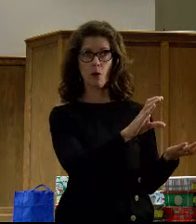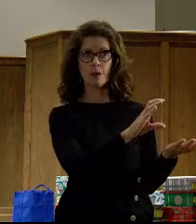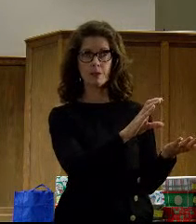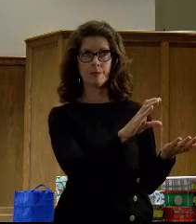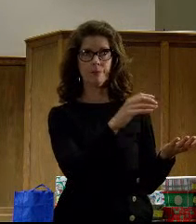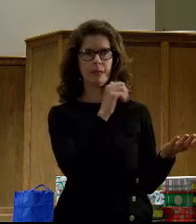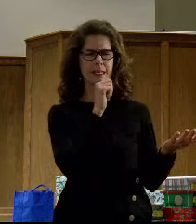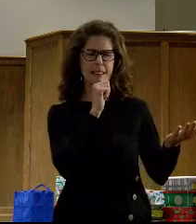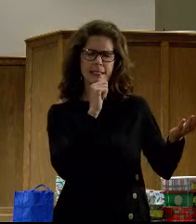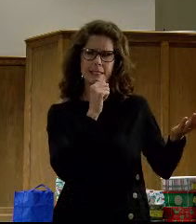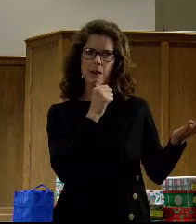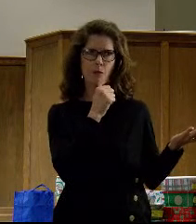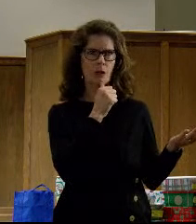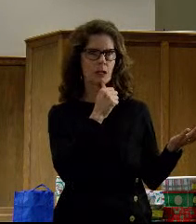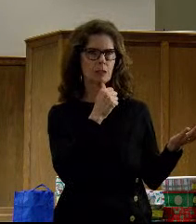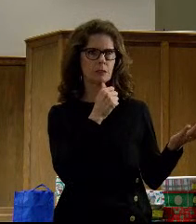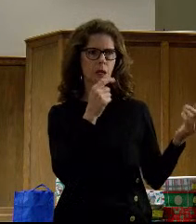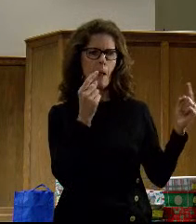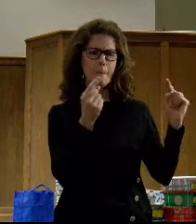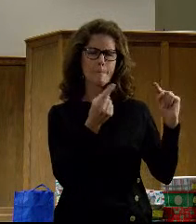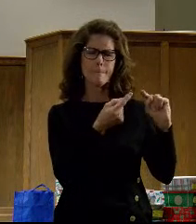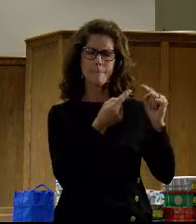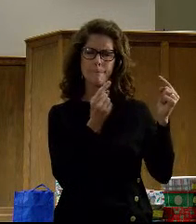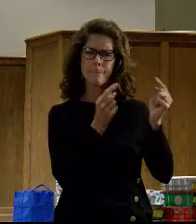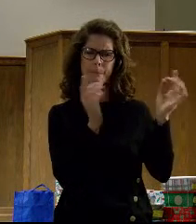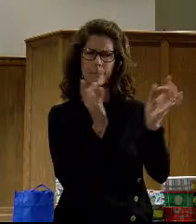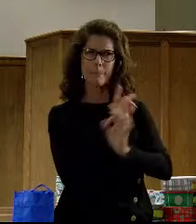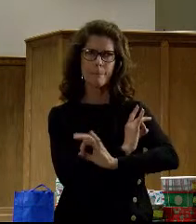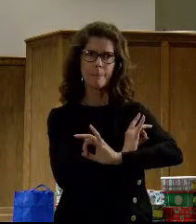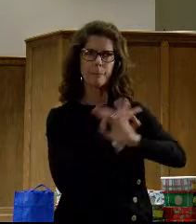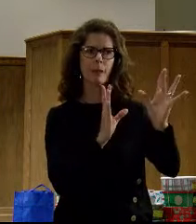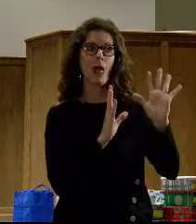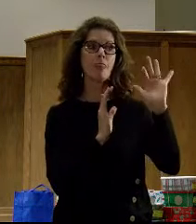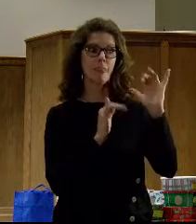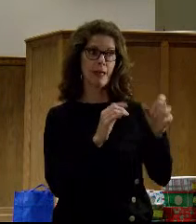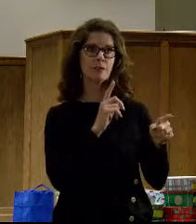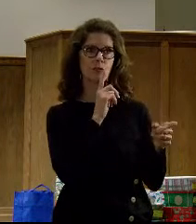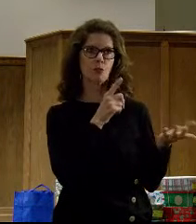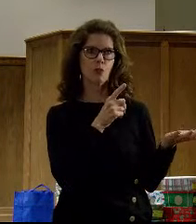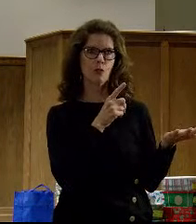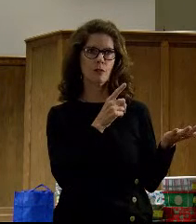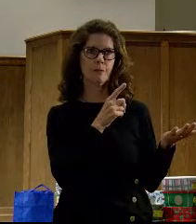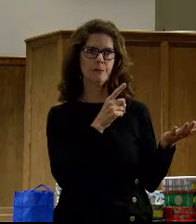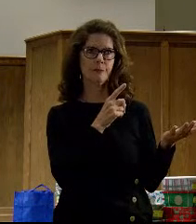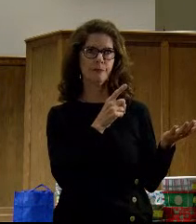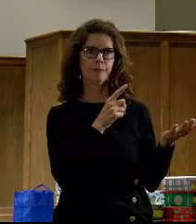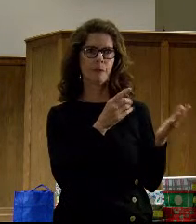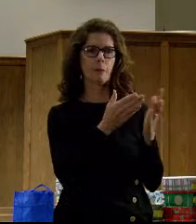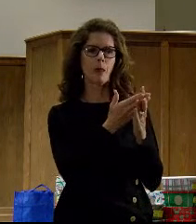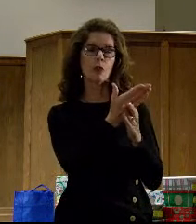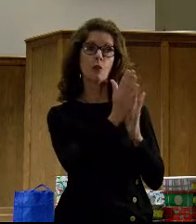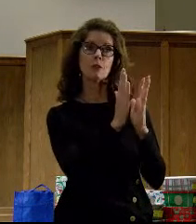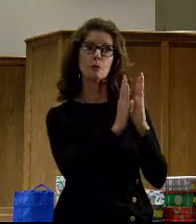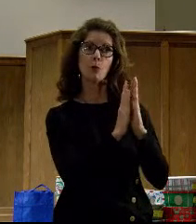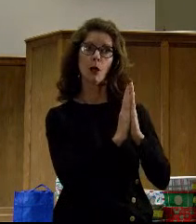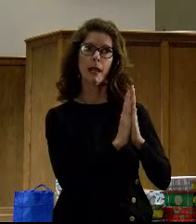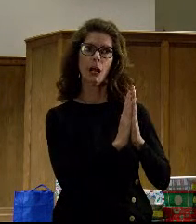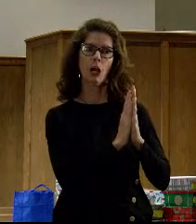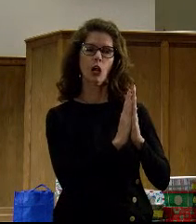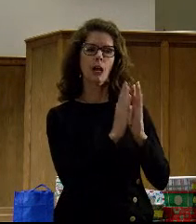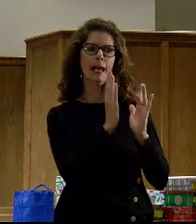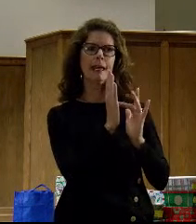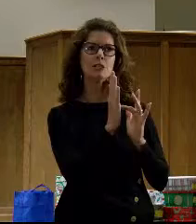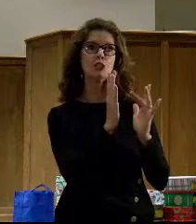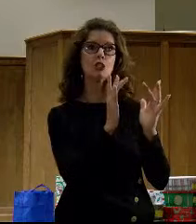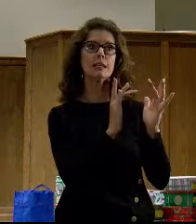is excruciating. That's happening, that's the fact. But through this prayer, Jesus is interpreting